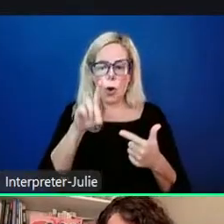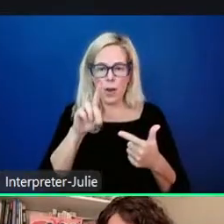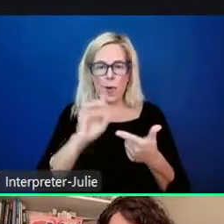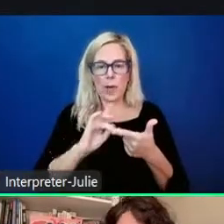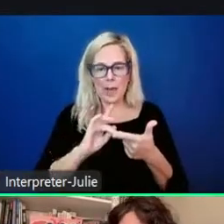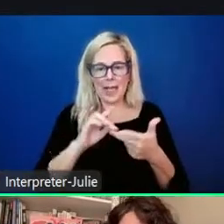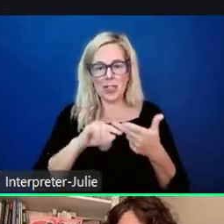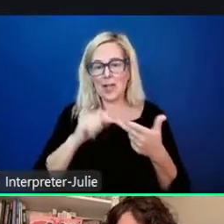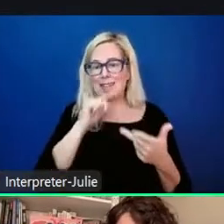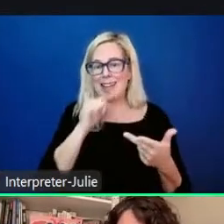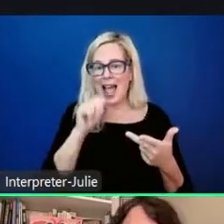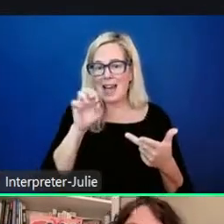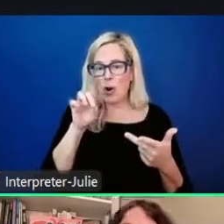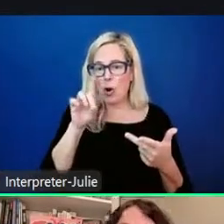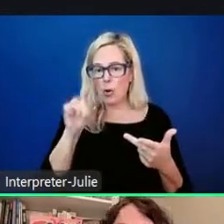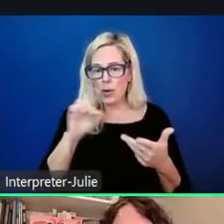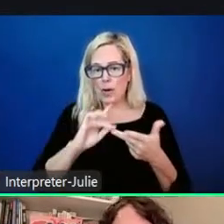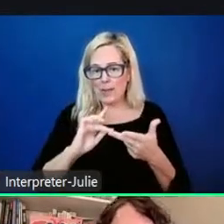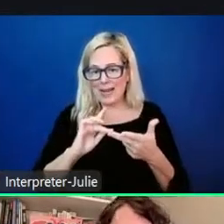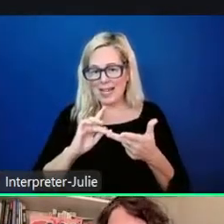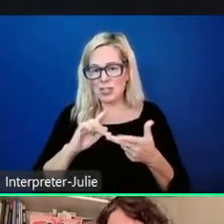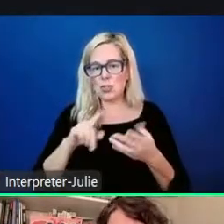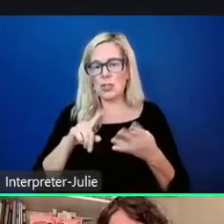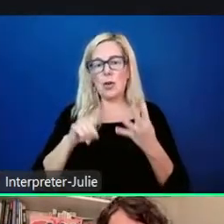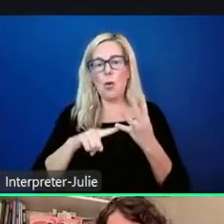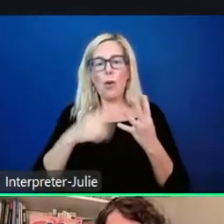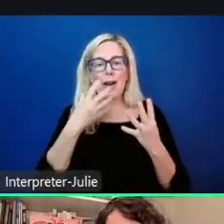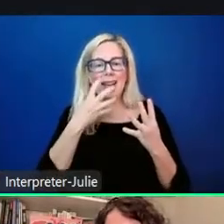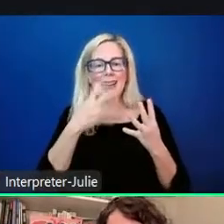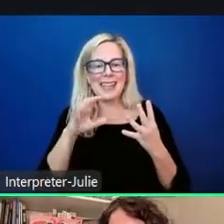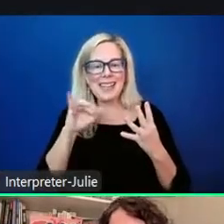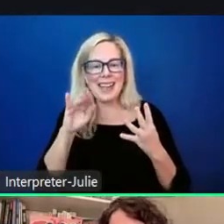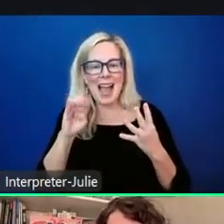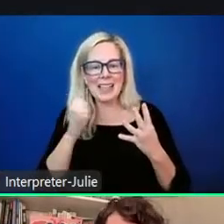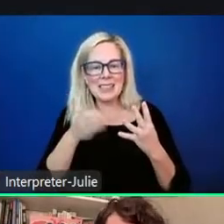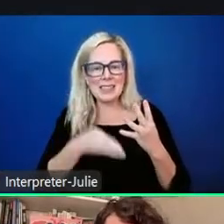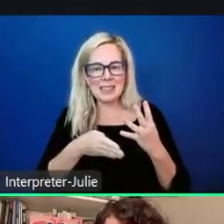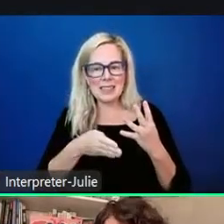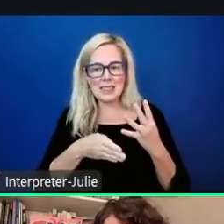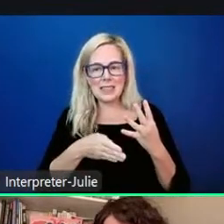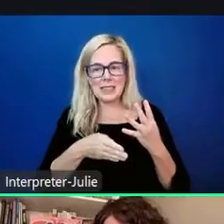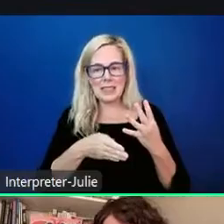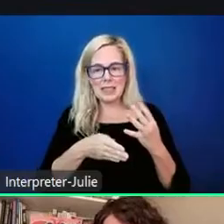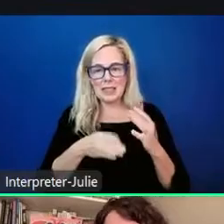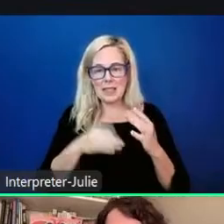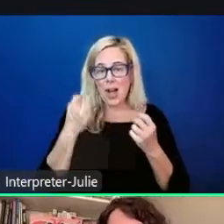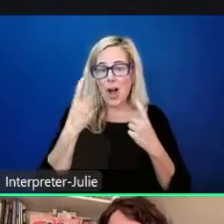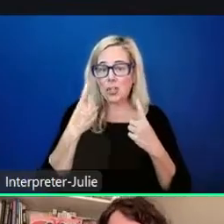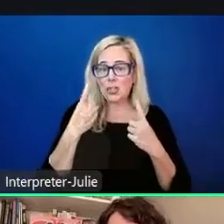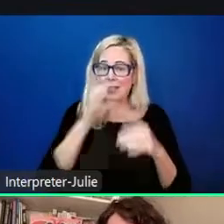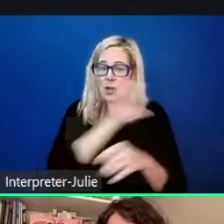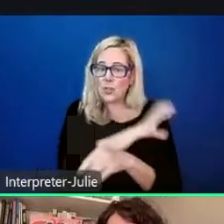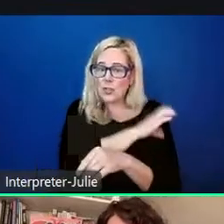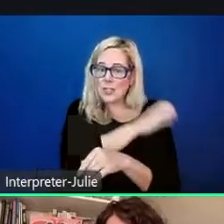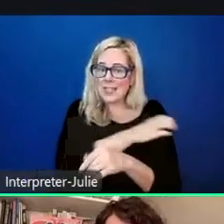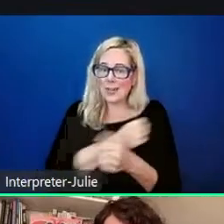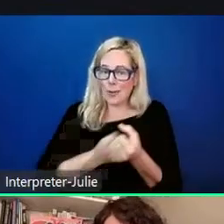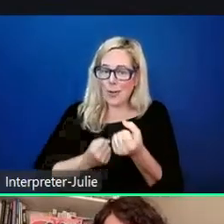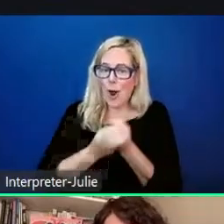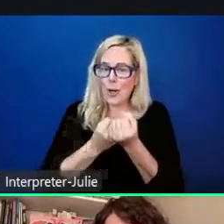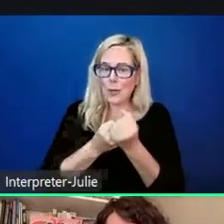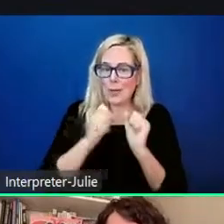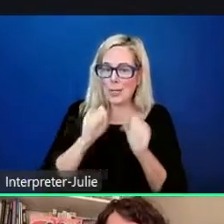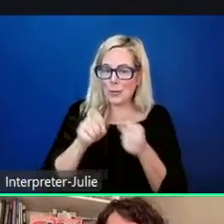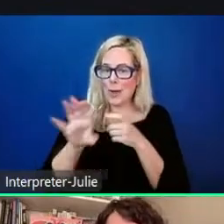non-opioid medication, or heat and ice. And there are clinical guidelines where you could make an argument for each of these. You would use your clinical judgment